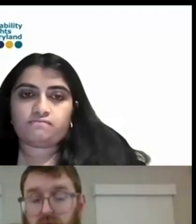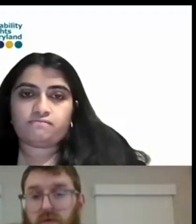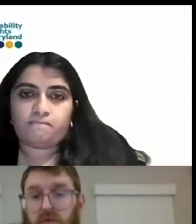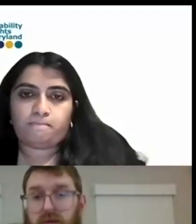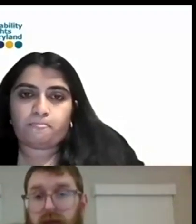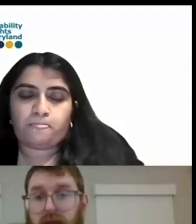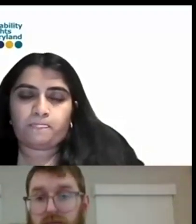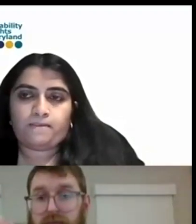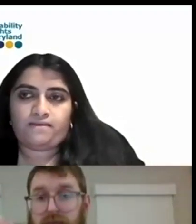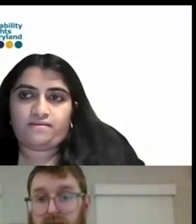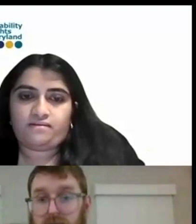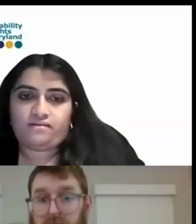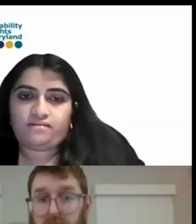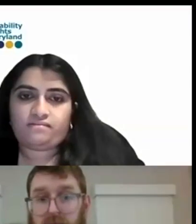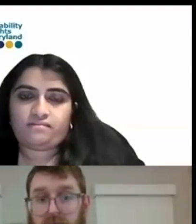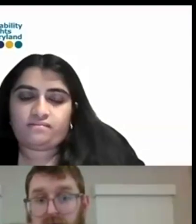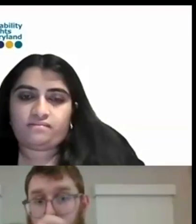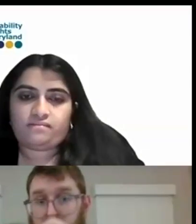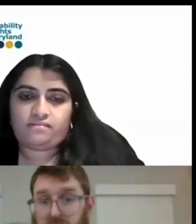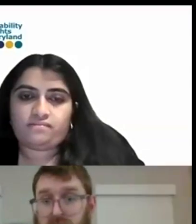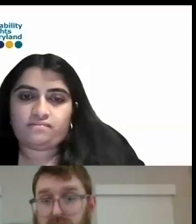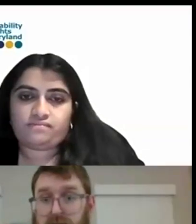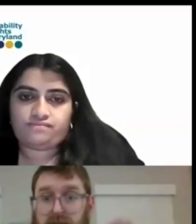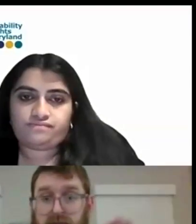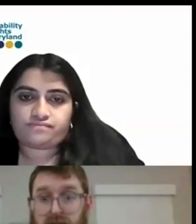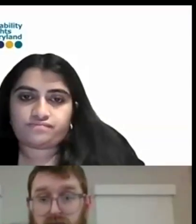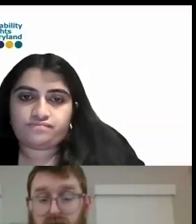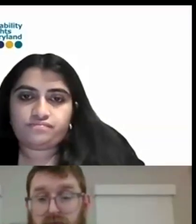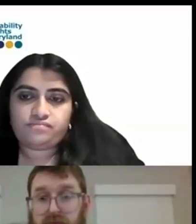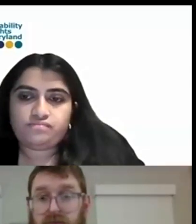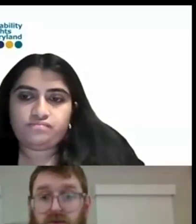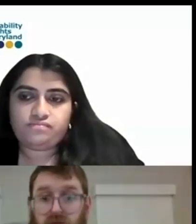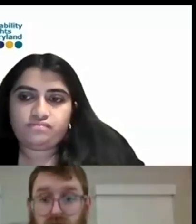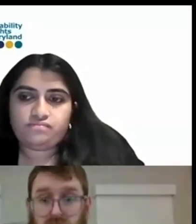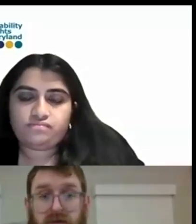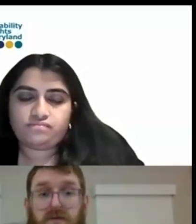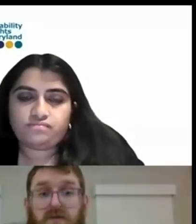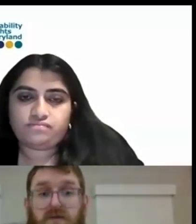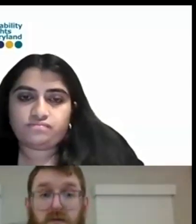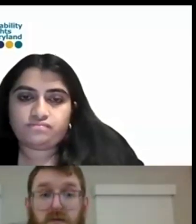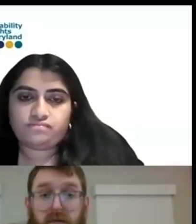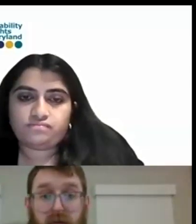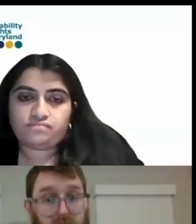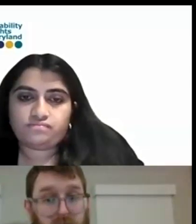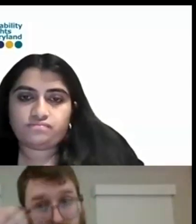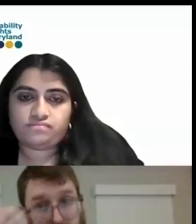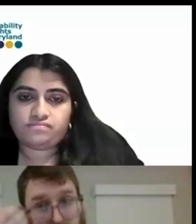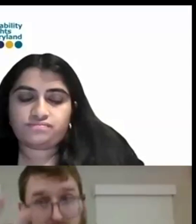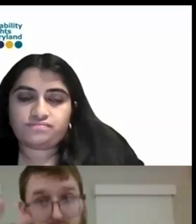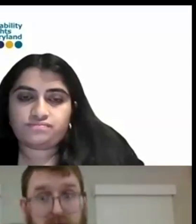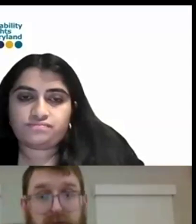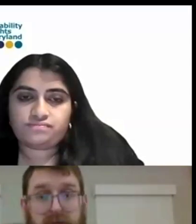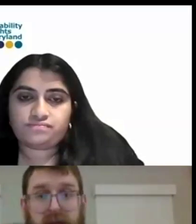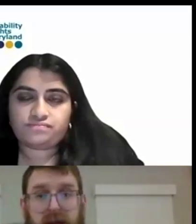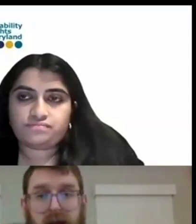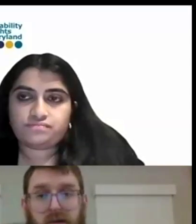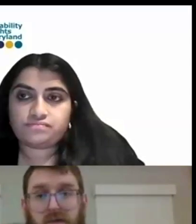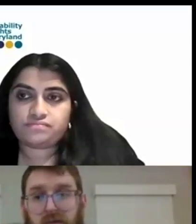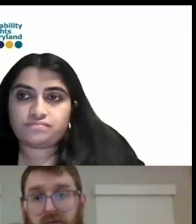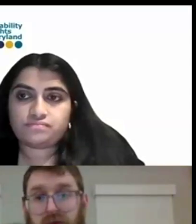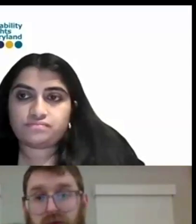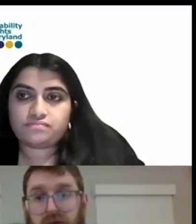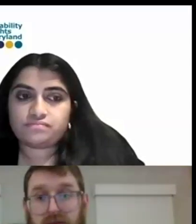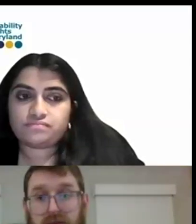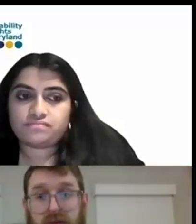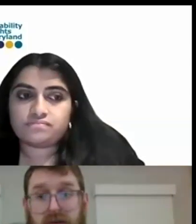MCPS Transition Services Unit to provide an enhanced transition times and tips program for transitioning youth, their